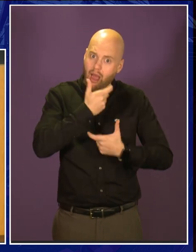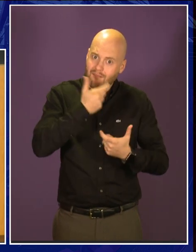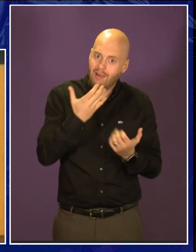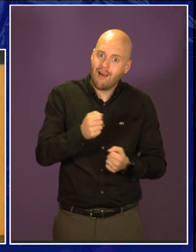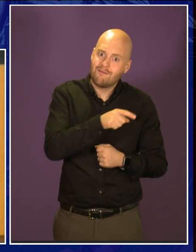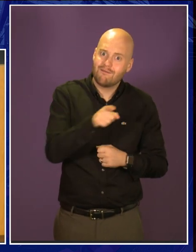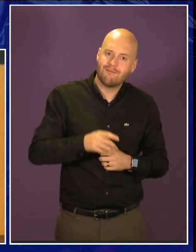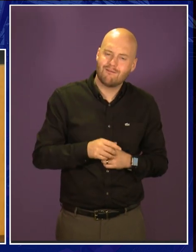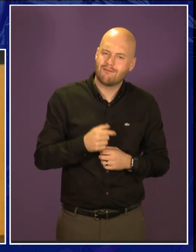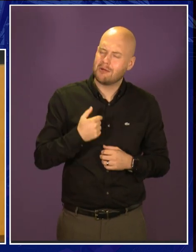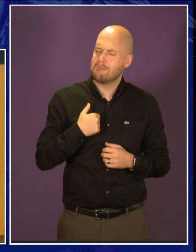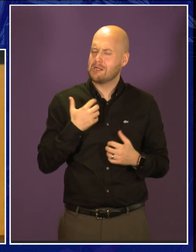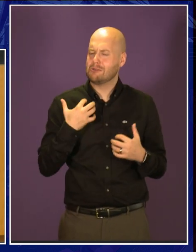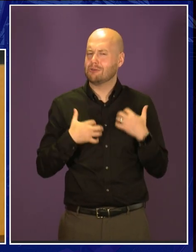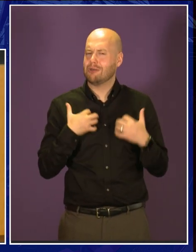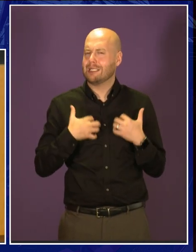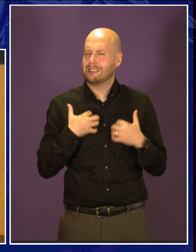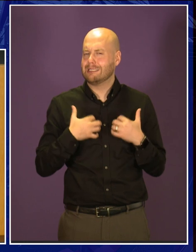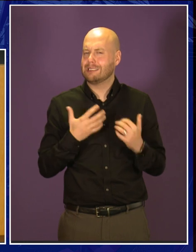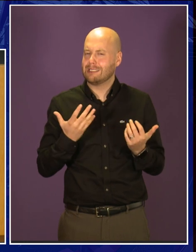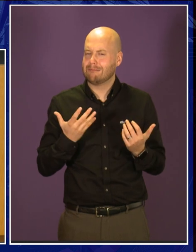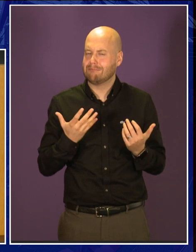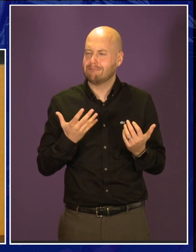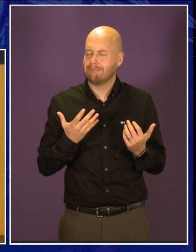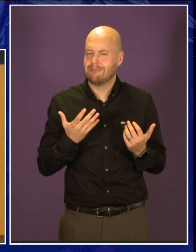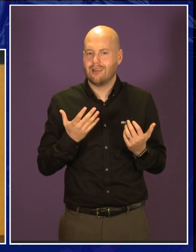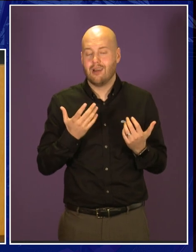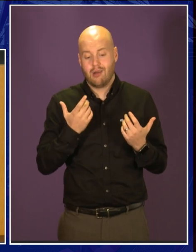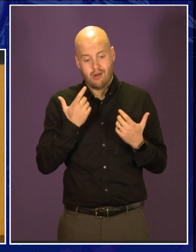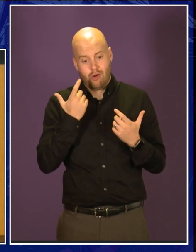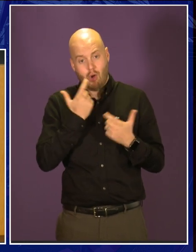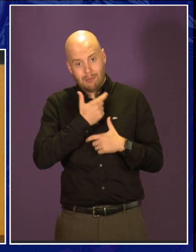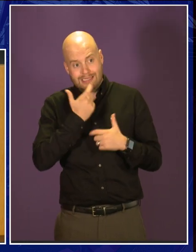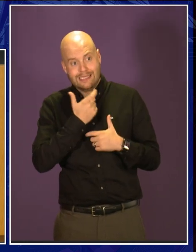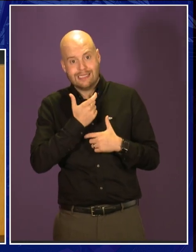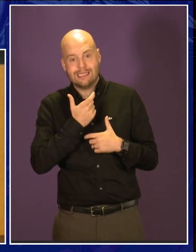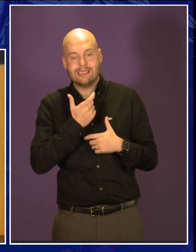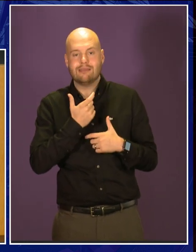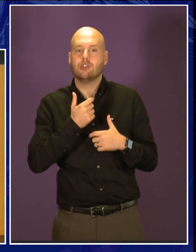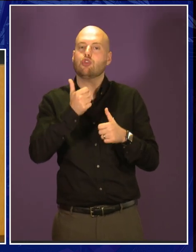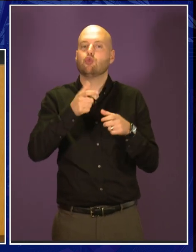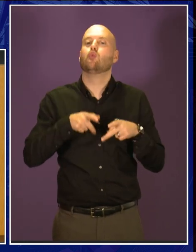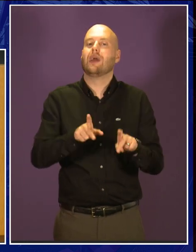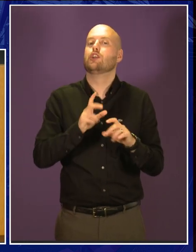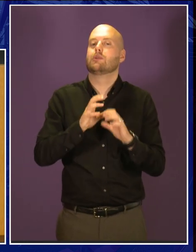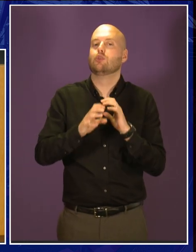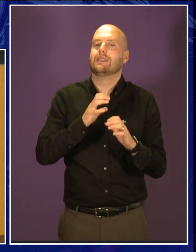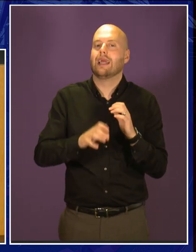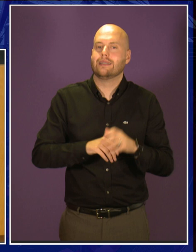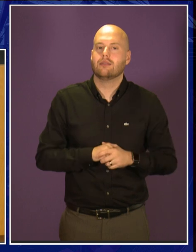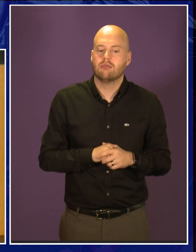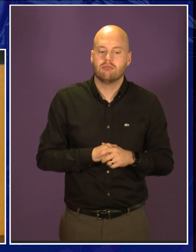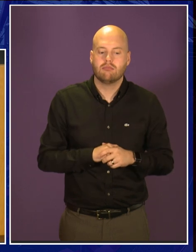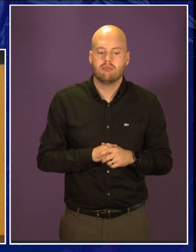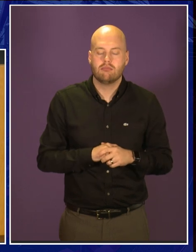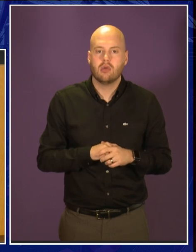was interesting to see how it's comedy. It's not, it's also a way to communicate. Like, I don't want to be in a stereotype. Okay, you